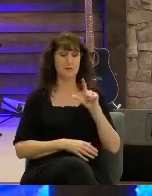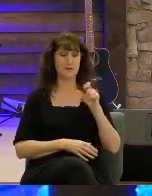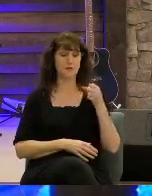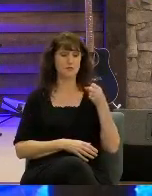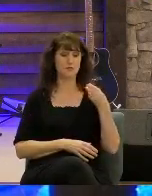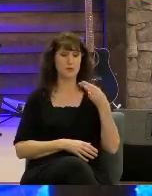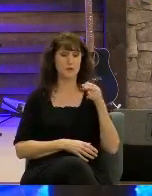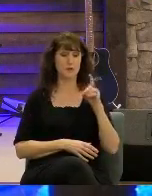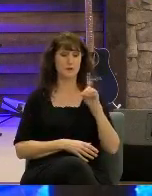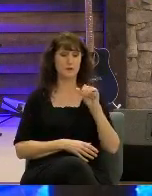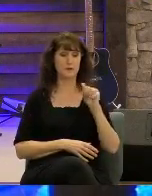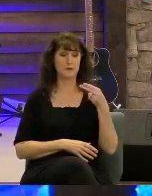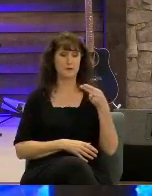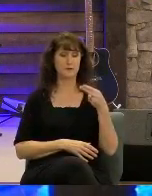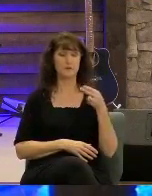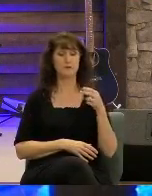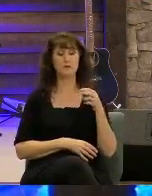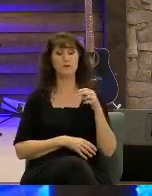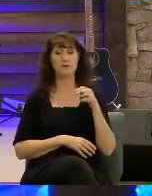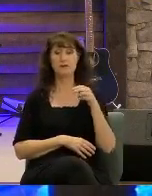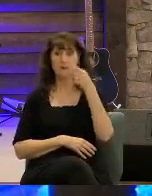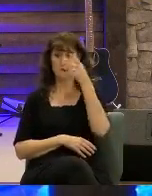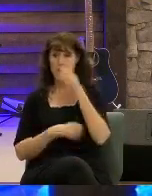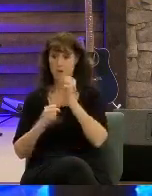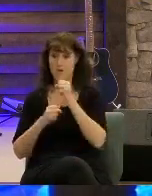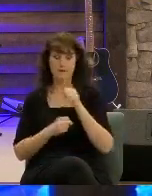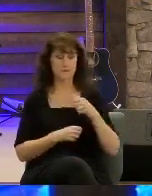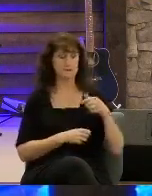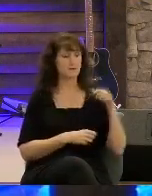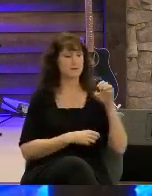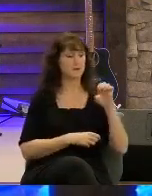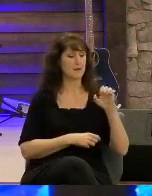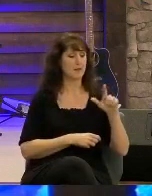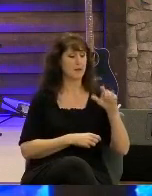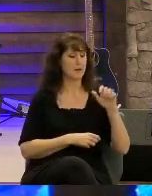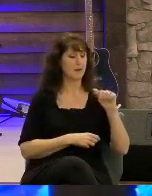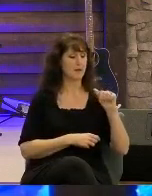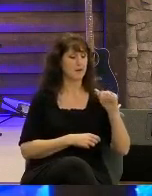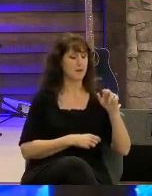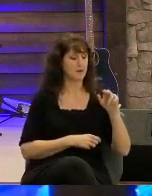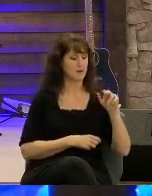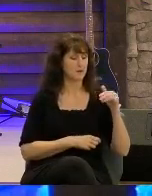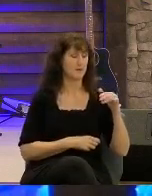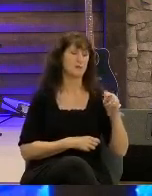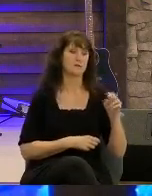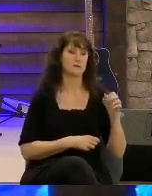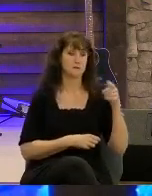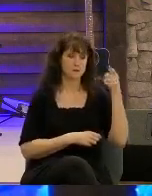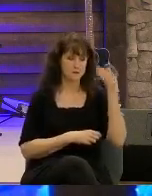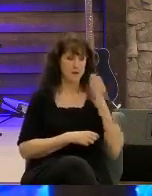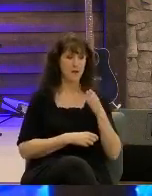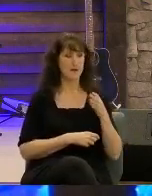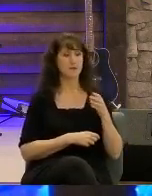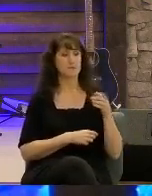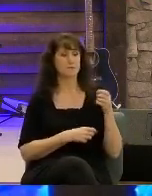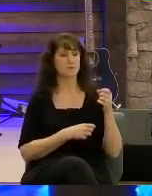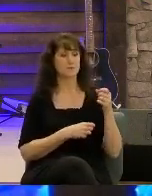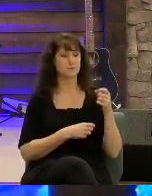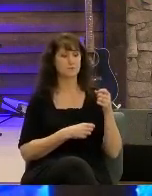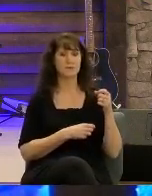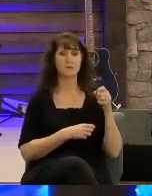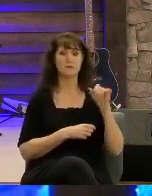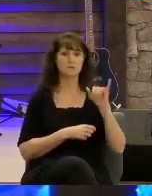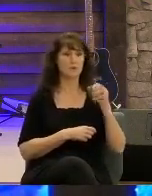Almighty. El Elyon, the Most High God. Adonai, Lord Master. Yahweh, Lord